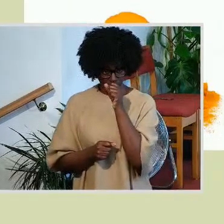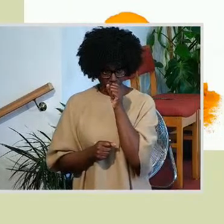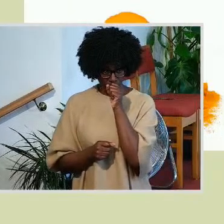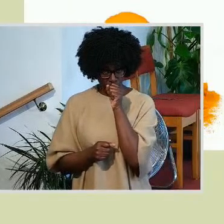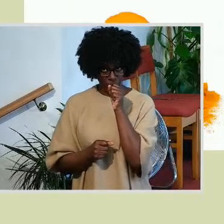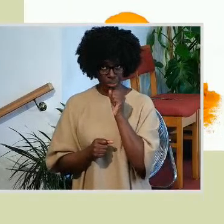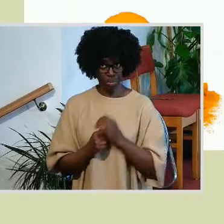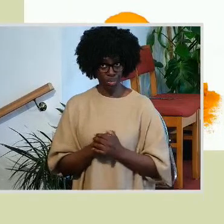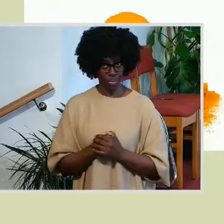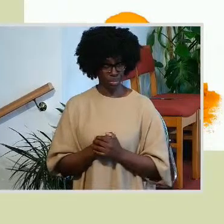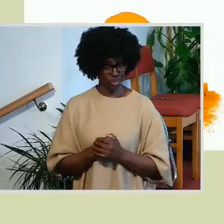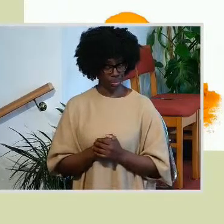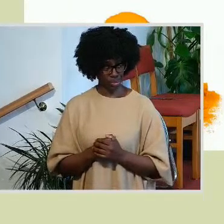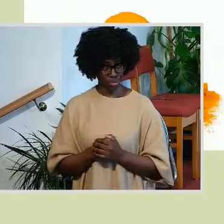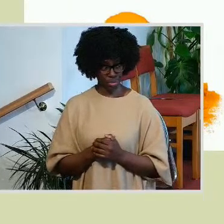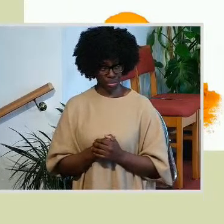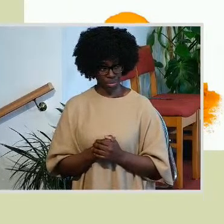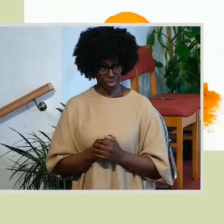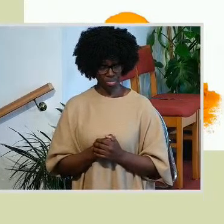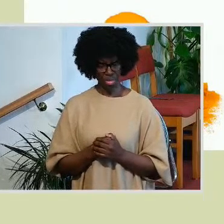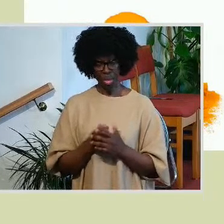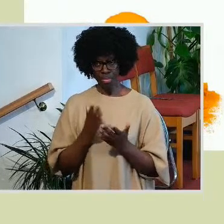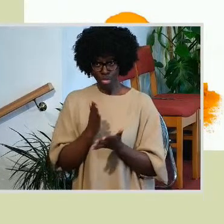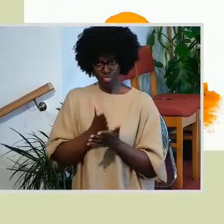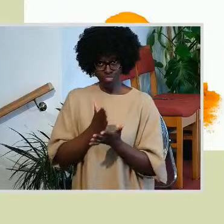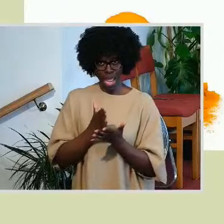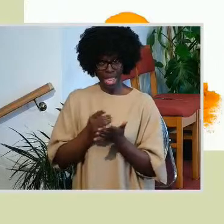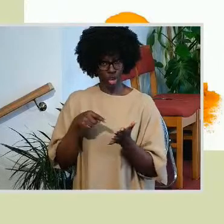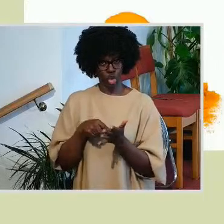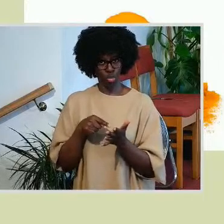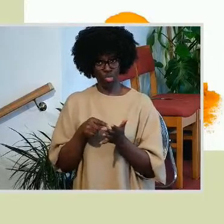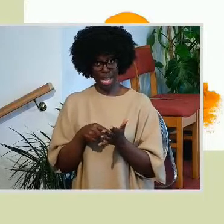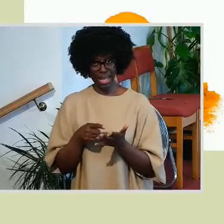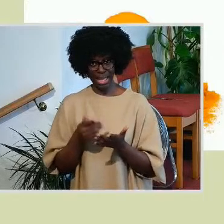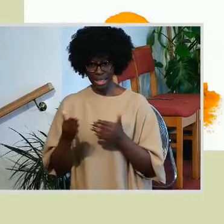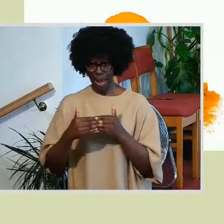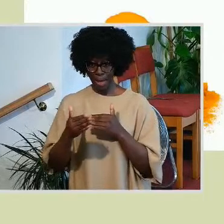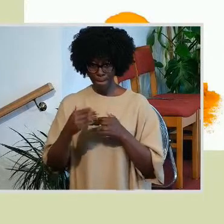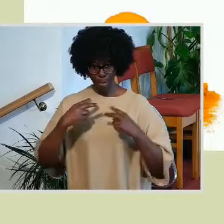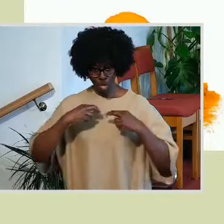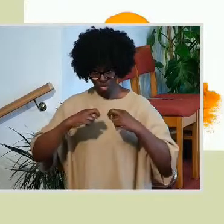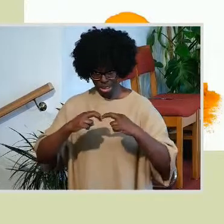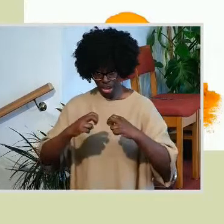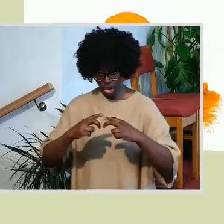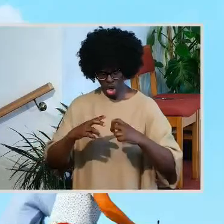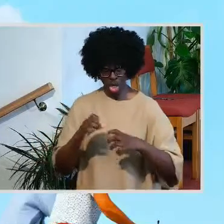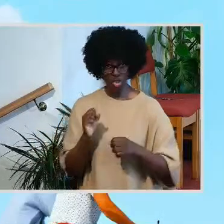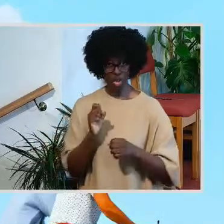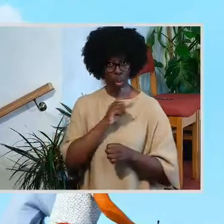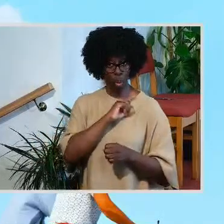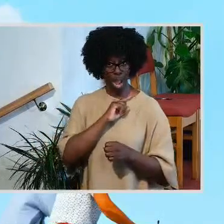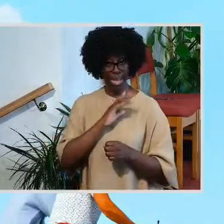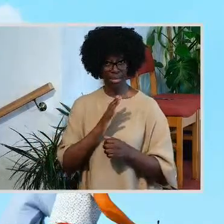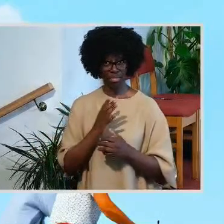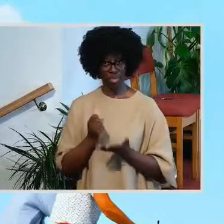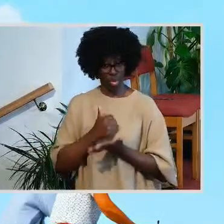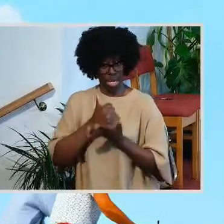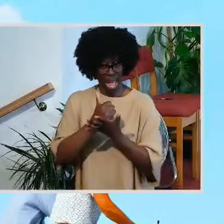But it gives us a little bit of hope that certain substances might be able to help in the treatment of dementia.